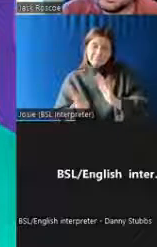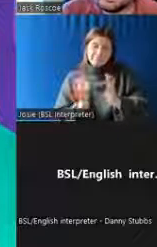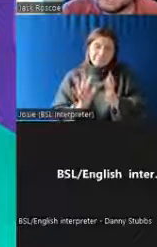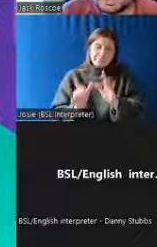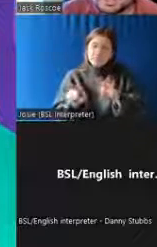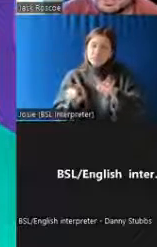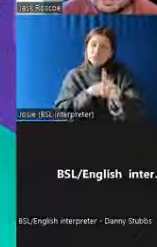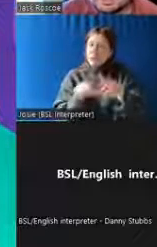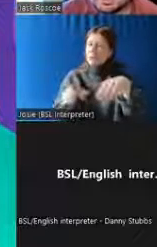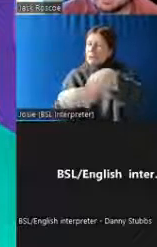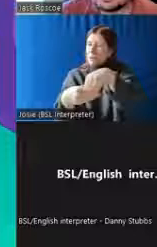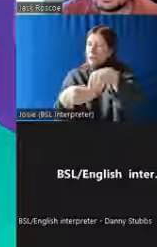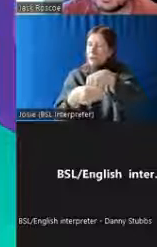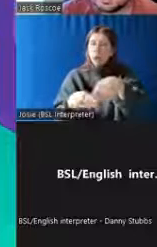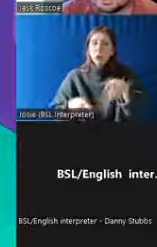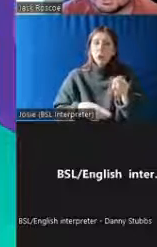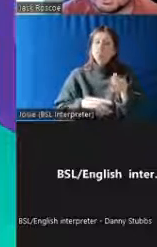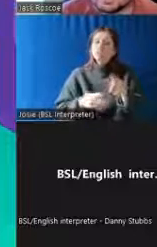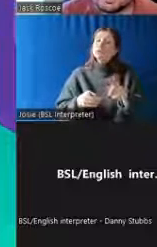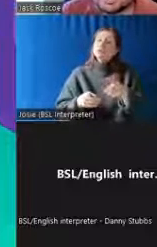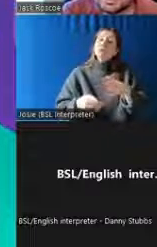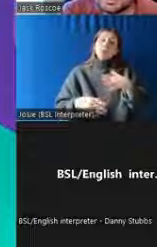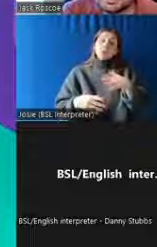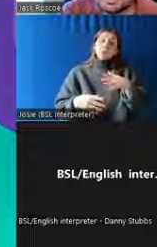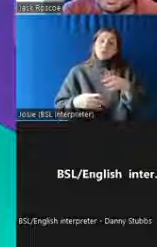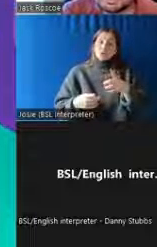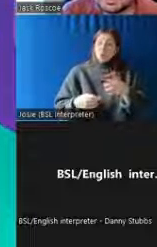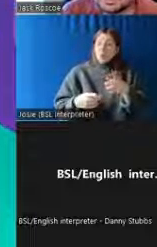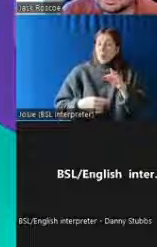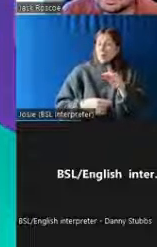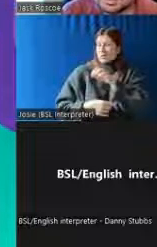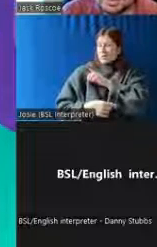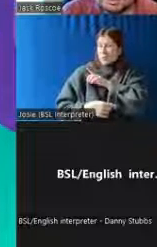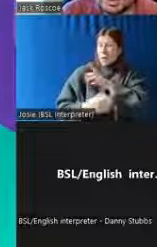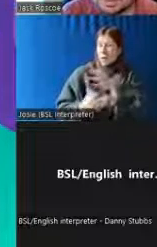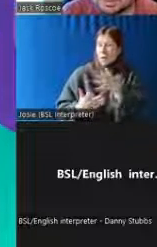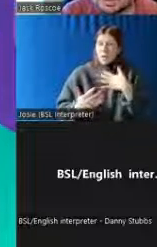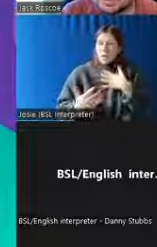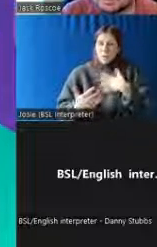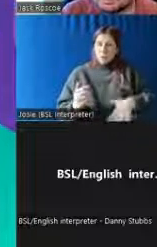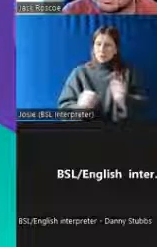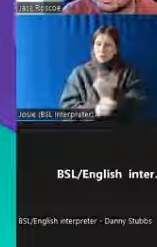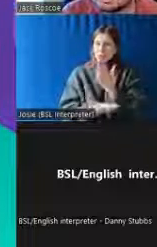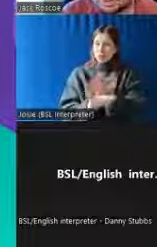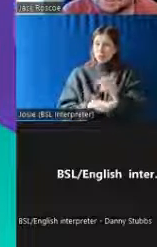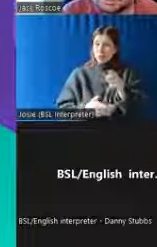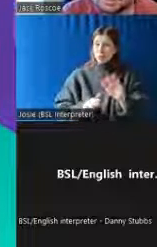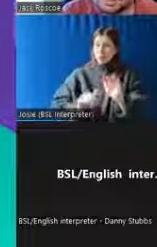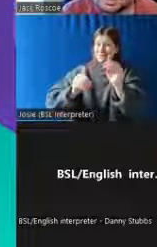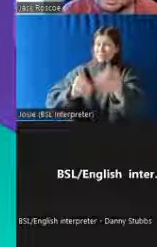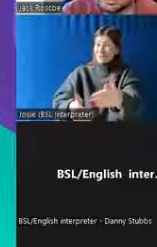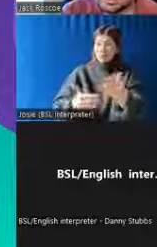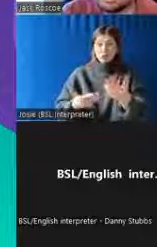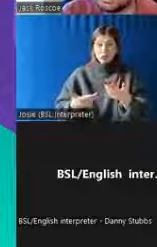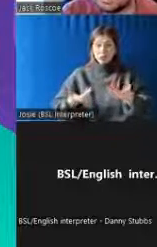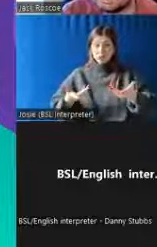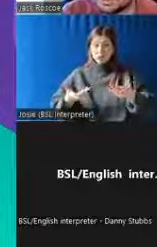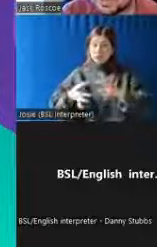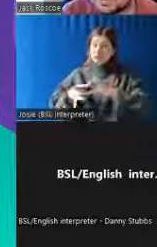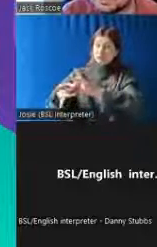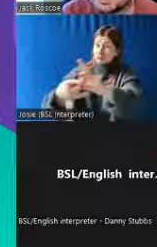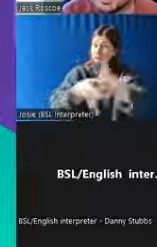So we would like to make this session quite collaborative, and we'd like you to think about any good examples you know of